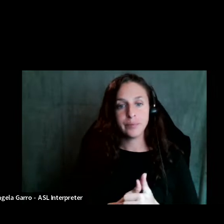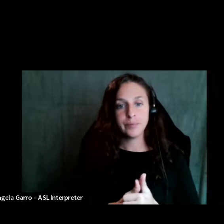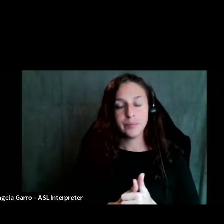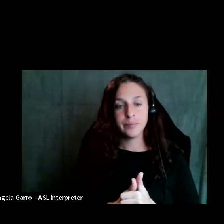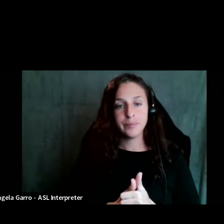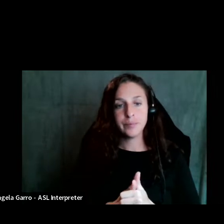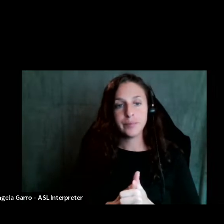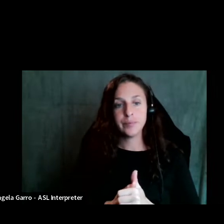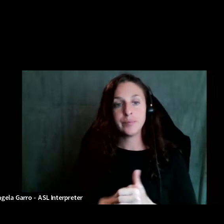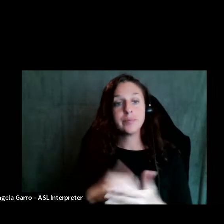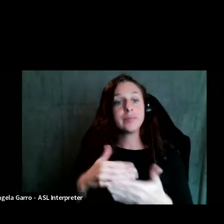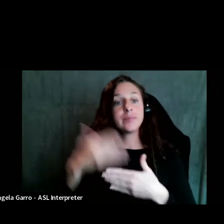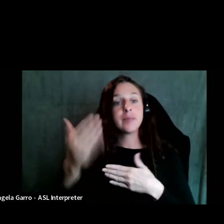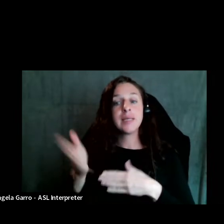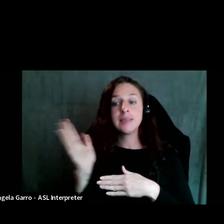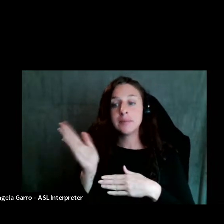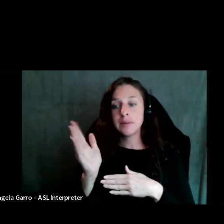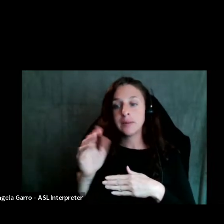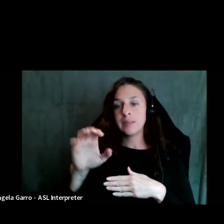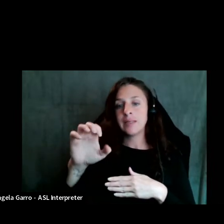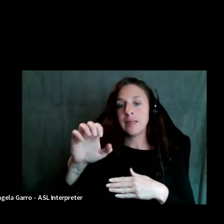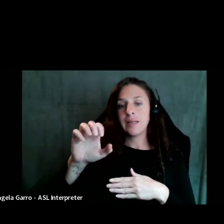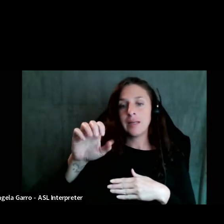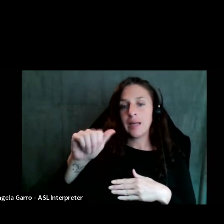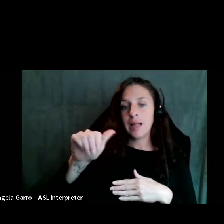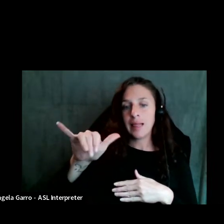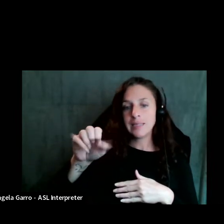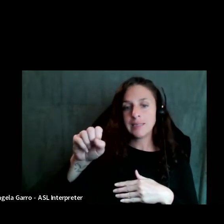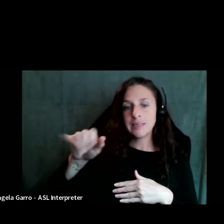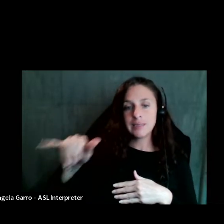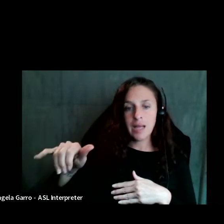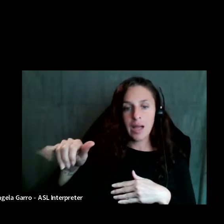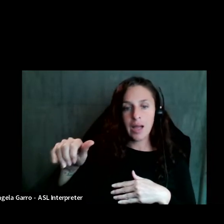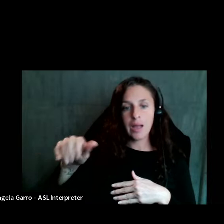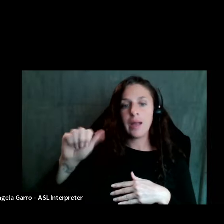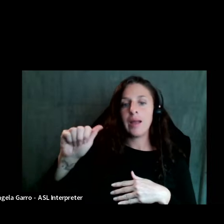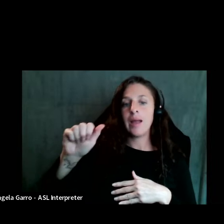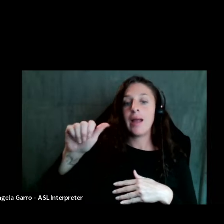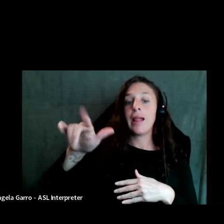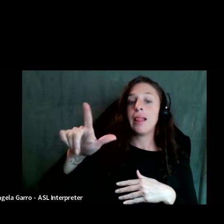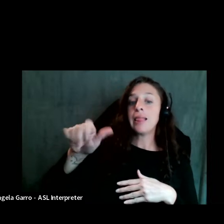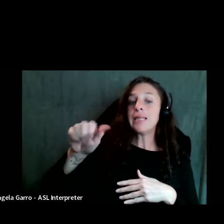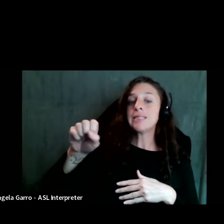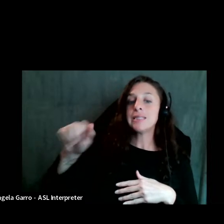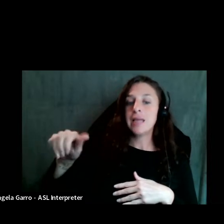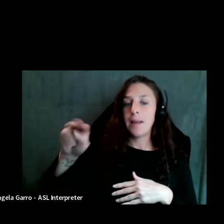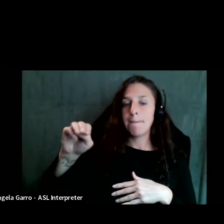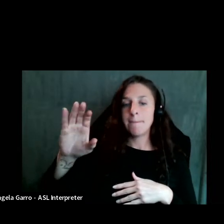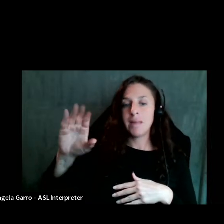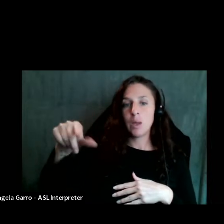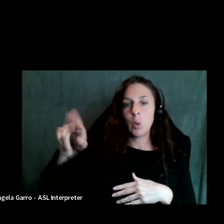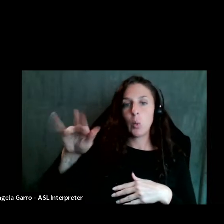Our next speaker is Alyssa McQuade. I hope I said that right. Okay.